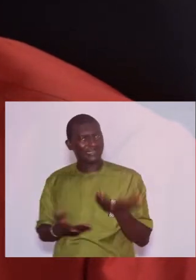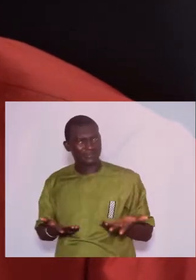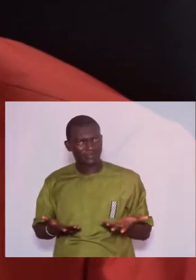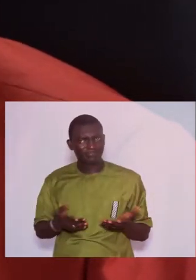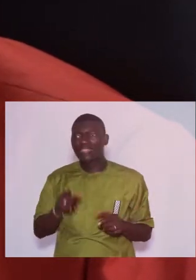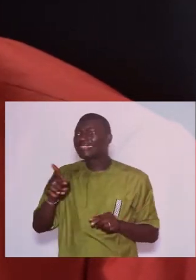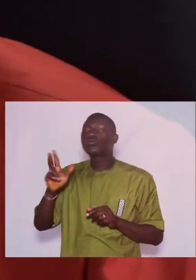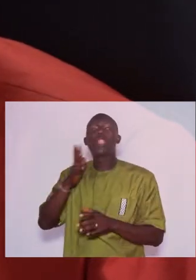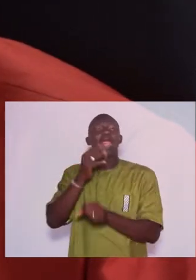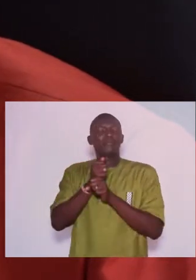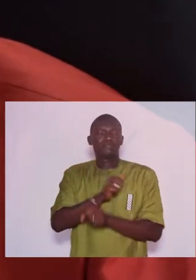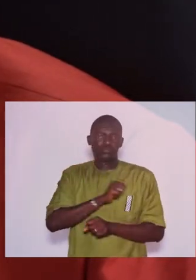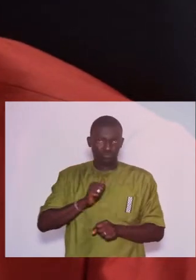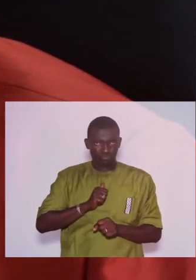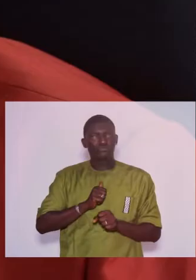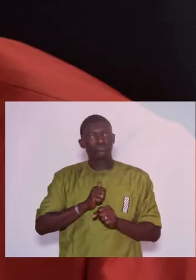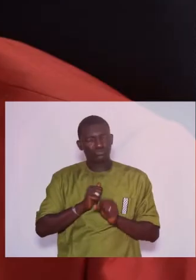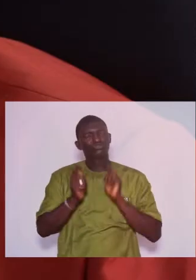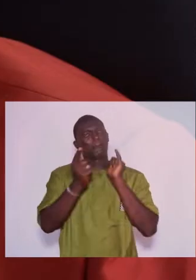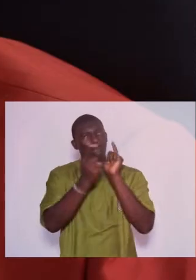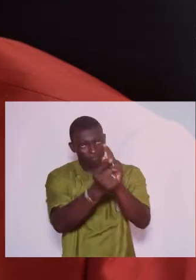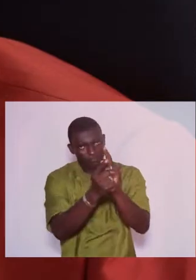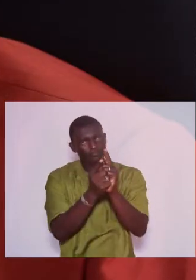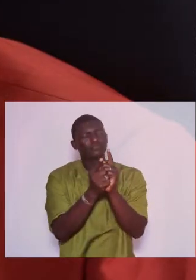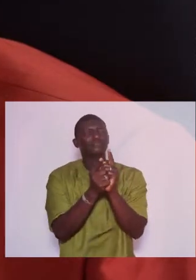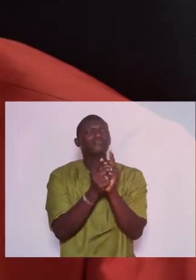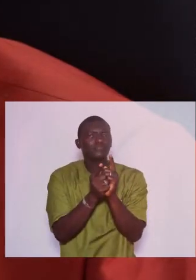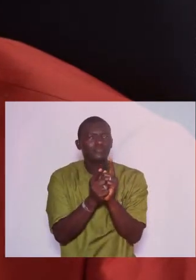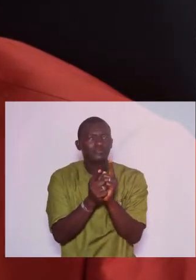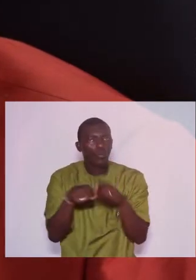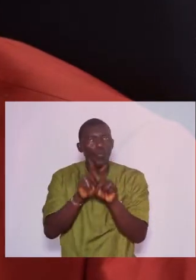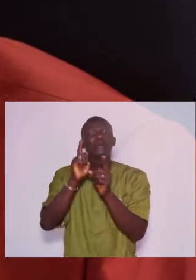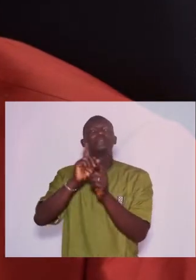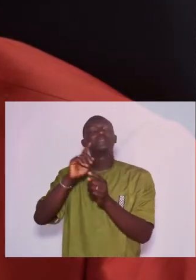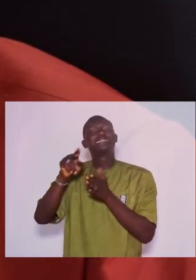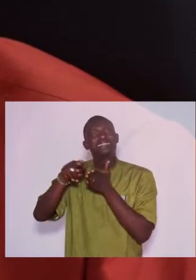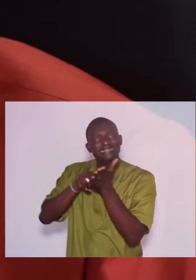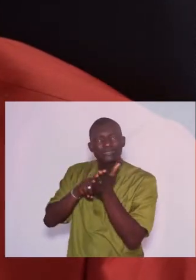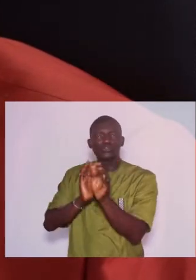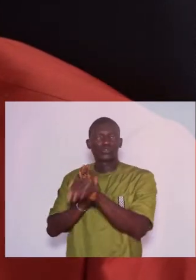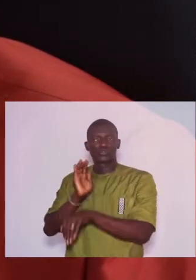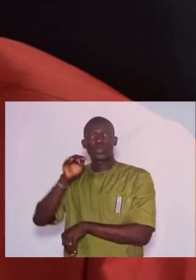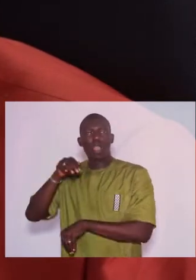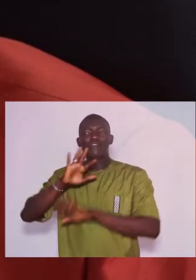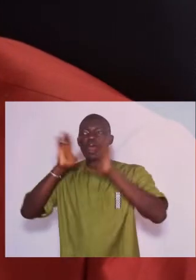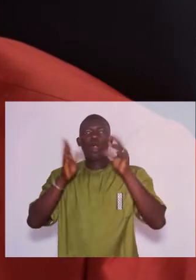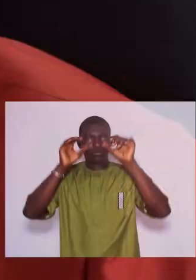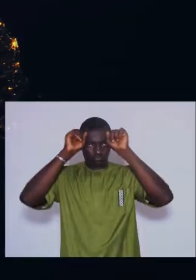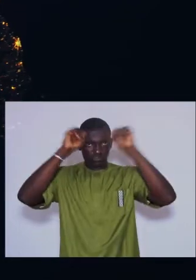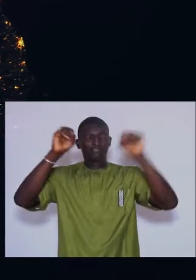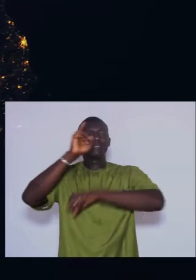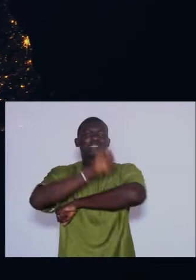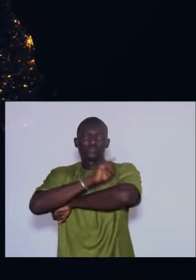This will help us to meet up with the need to cover all public